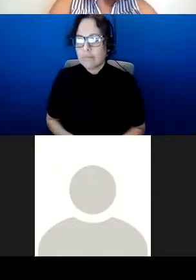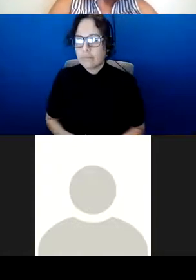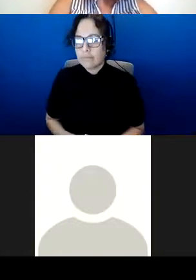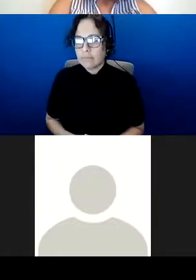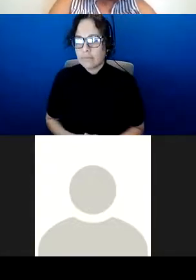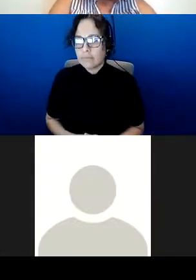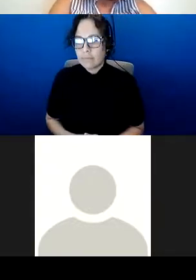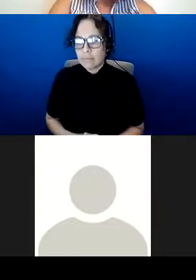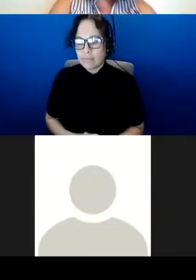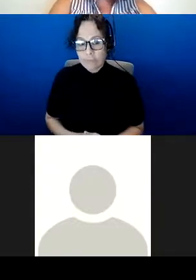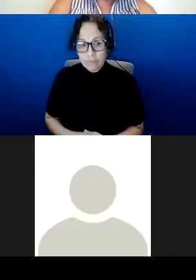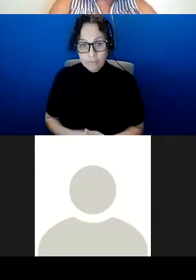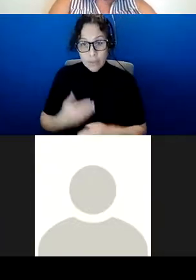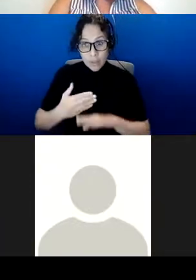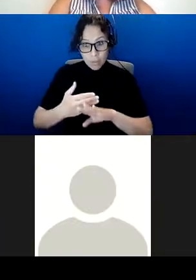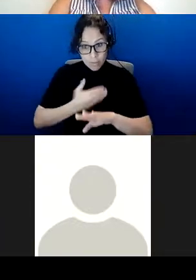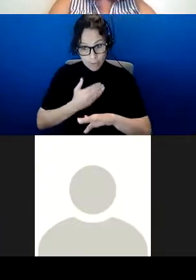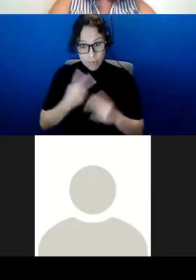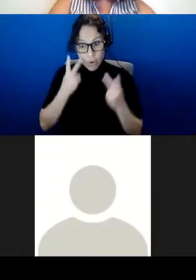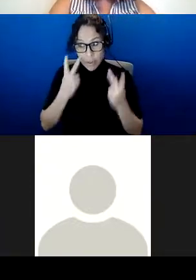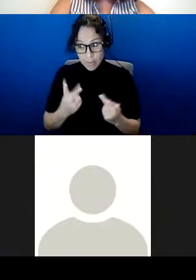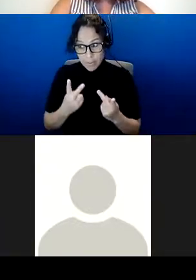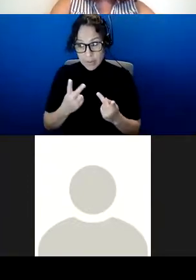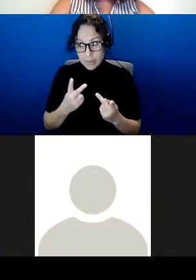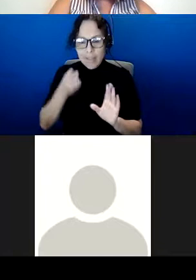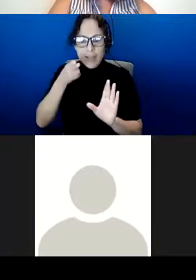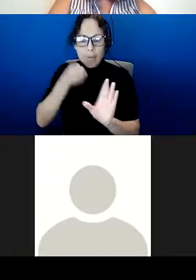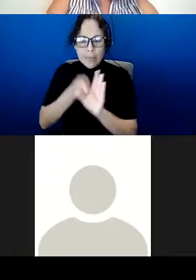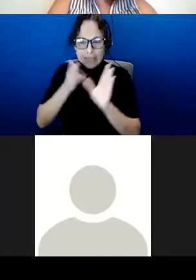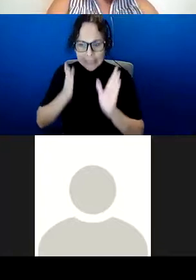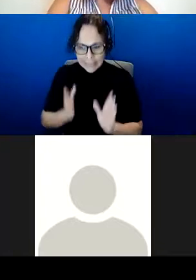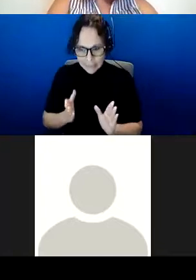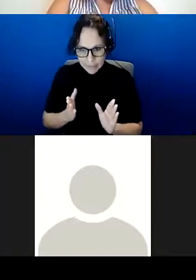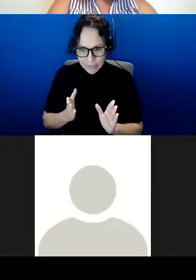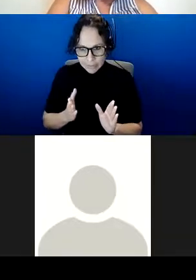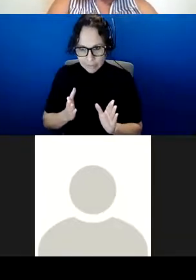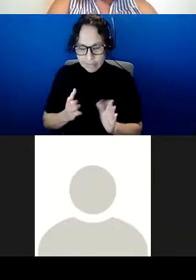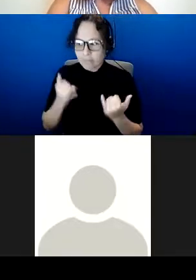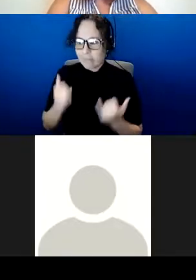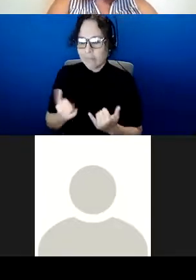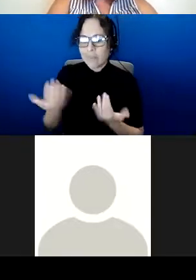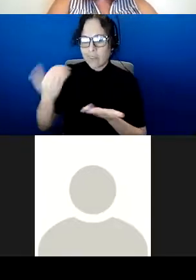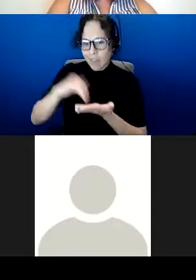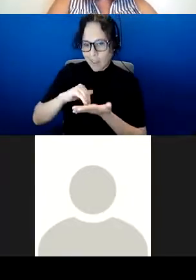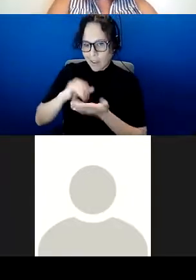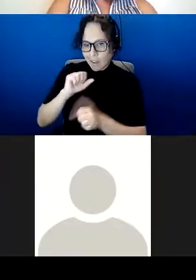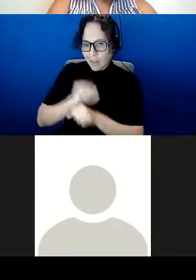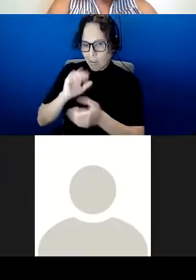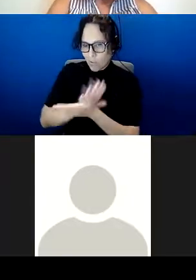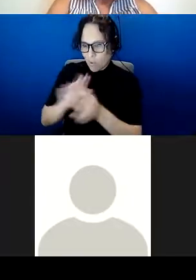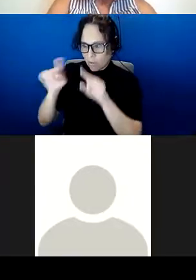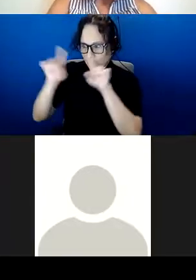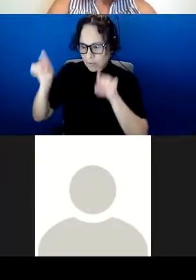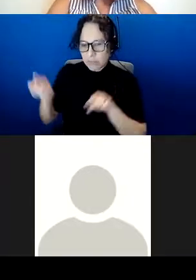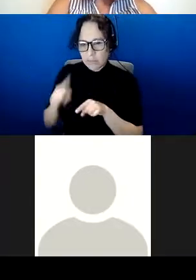Finally, the 4th, before the visit, the participants. Let's reference this worksheet as a guide. Who